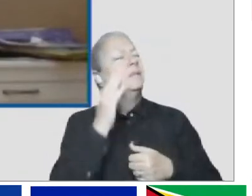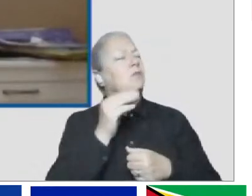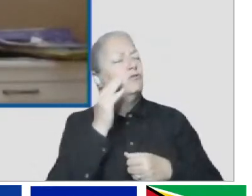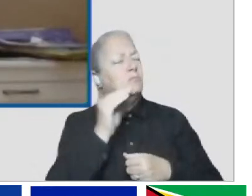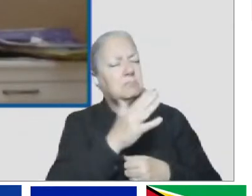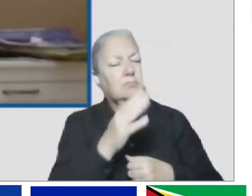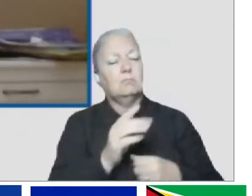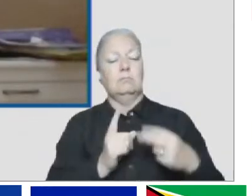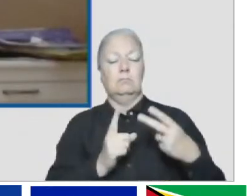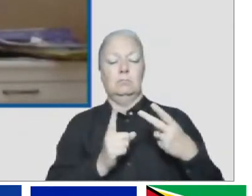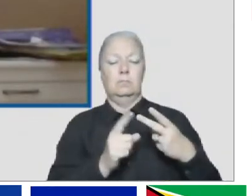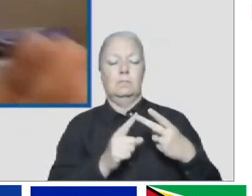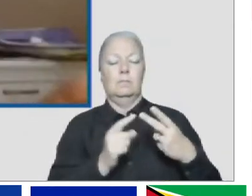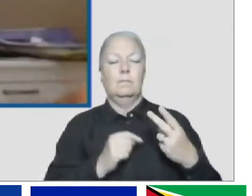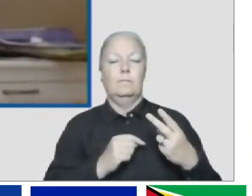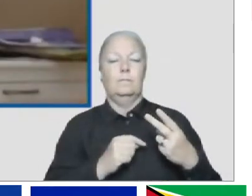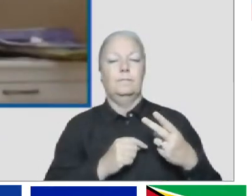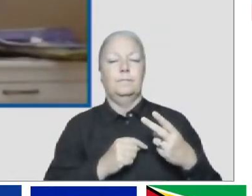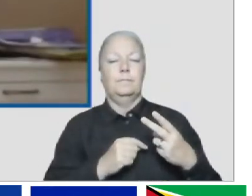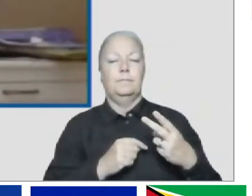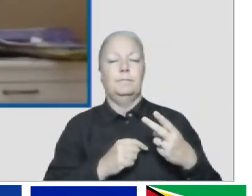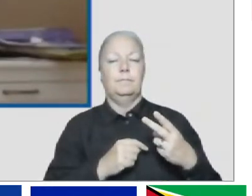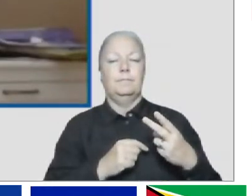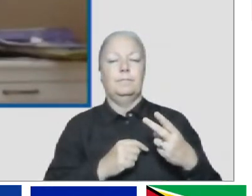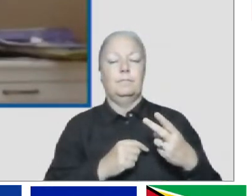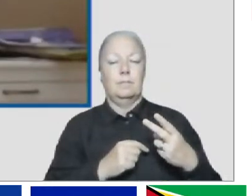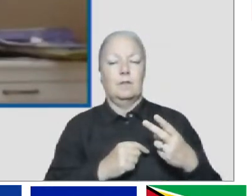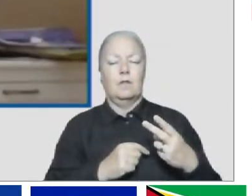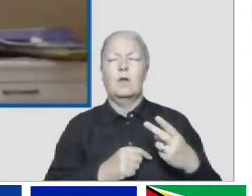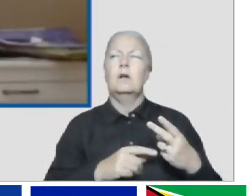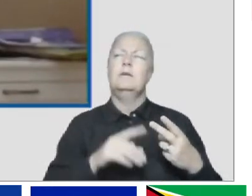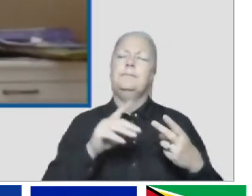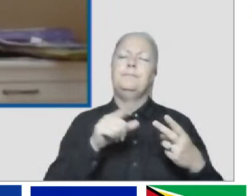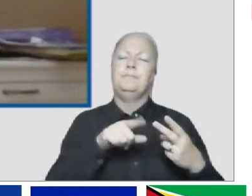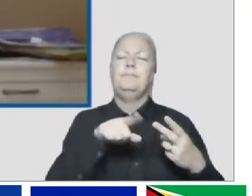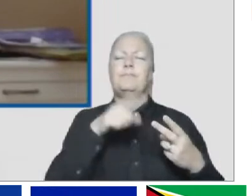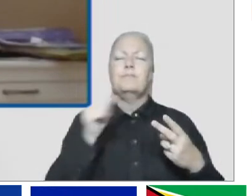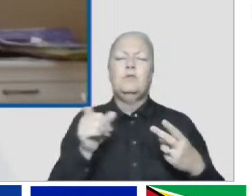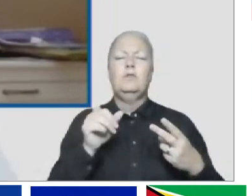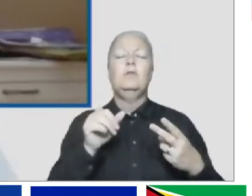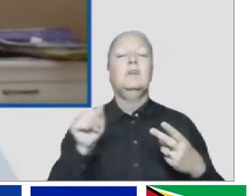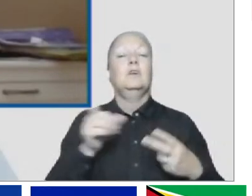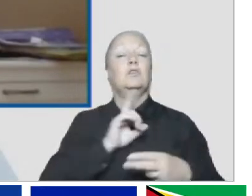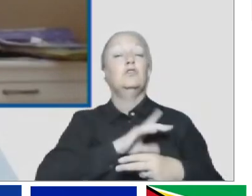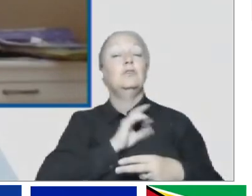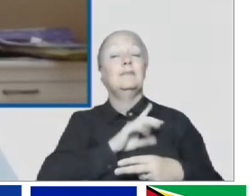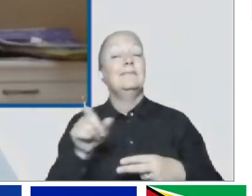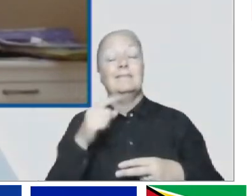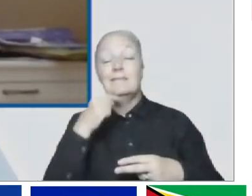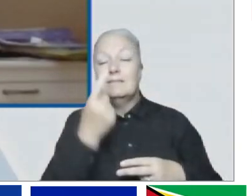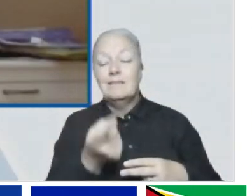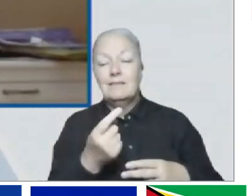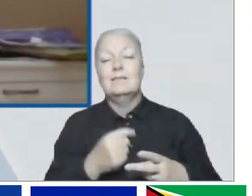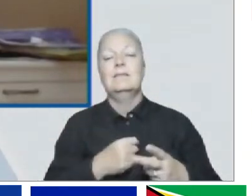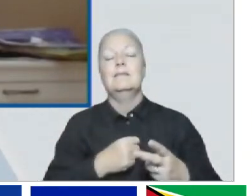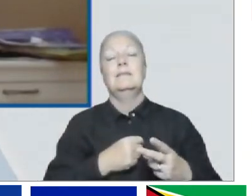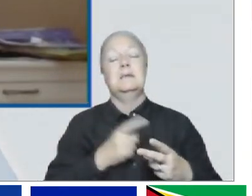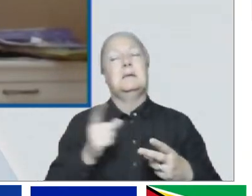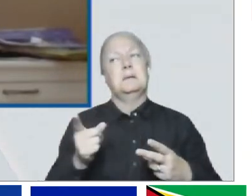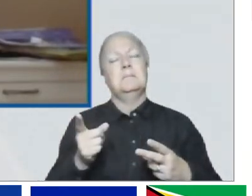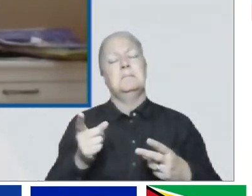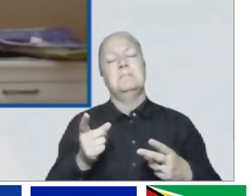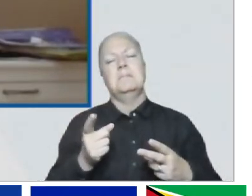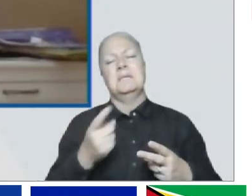actually it was Dr. Paola, Dr. from Chile, he actually articulated it very clearly that there is a need for strengthening the